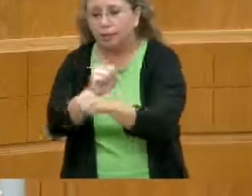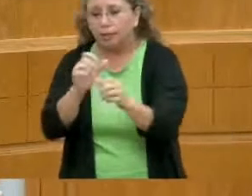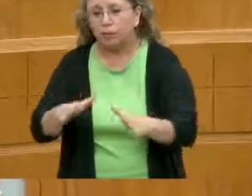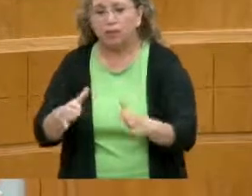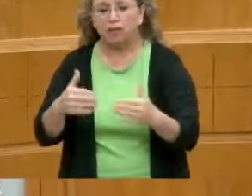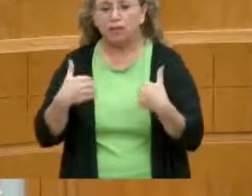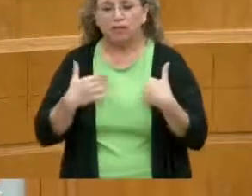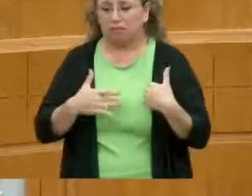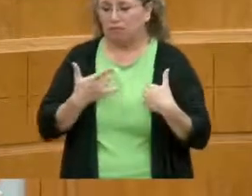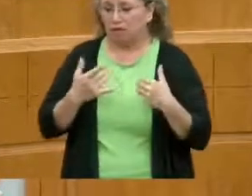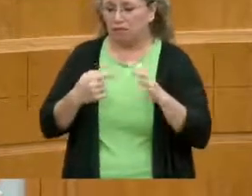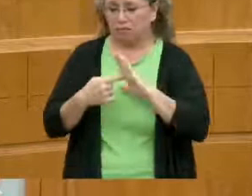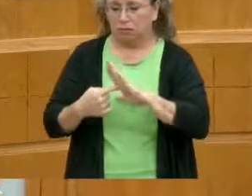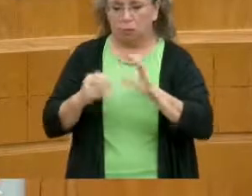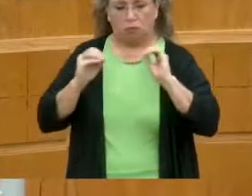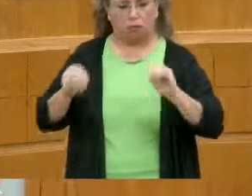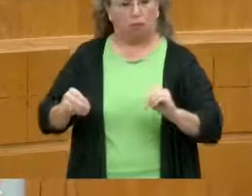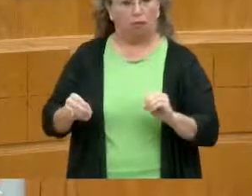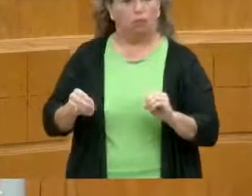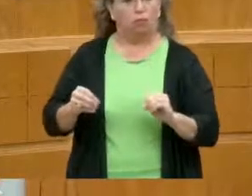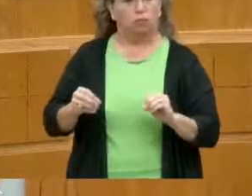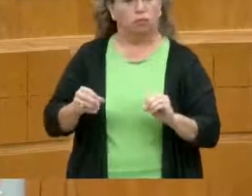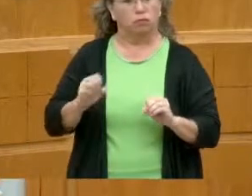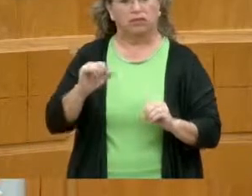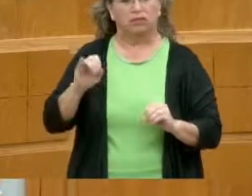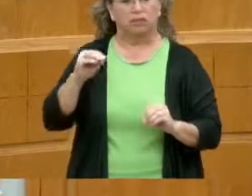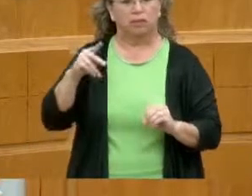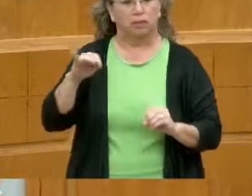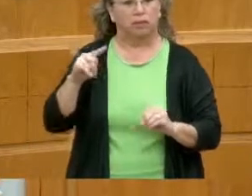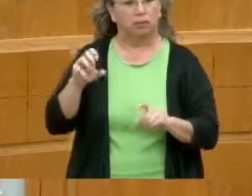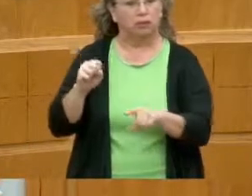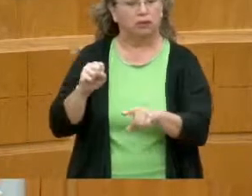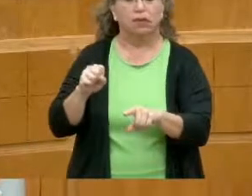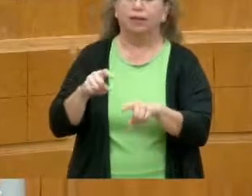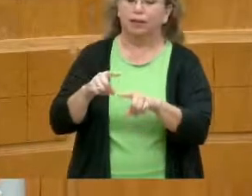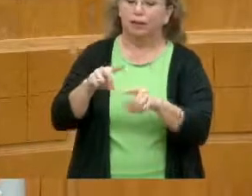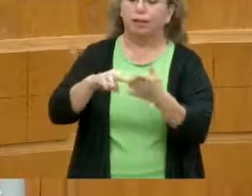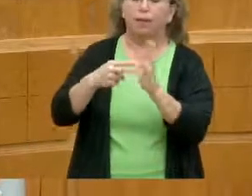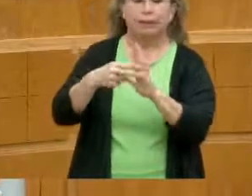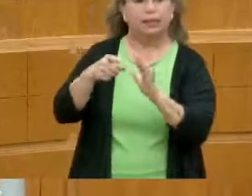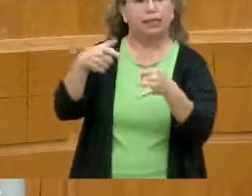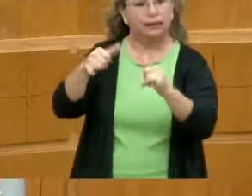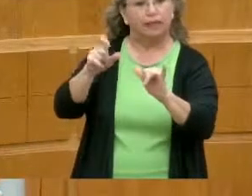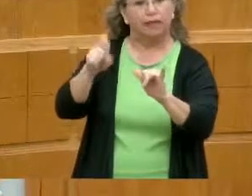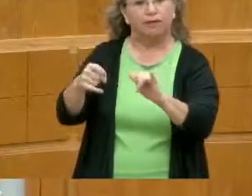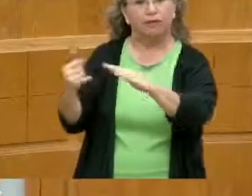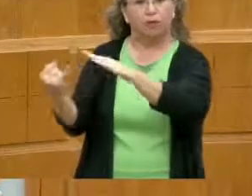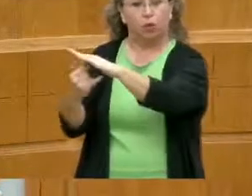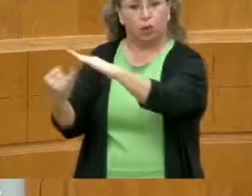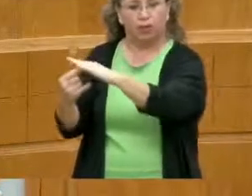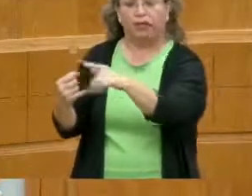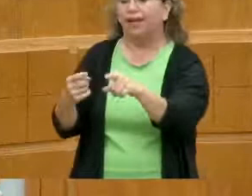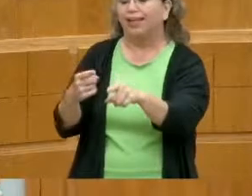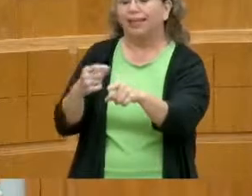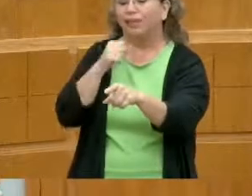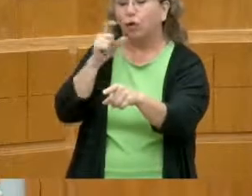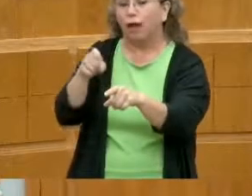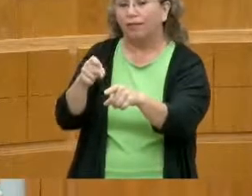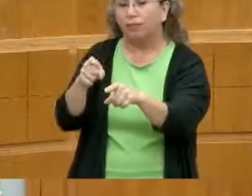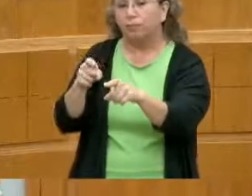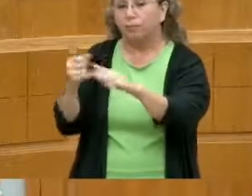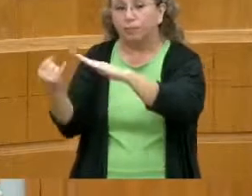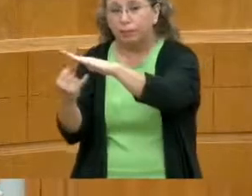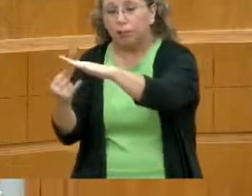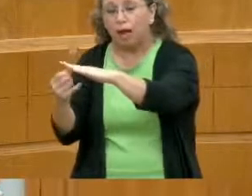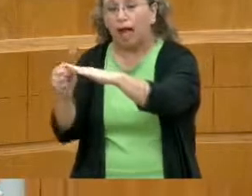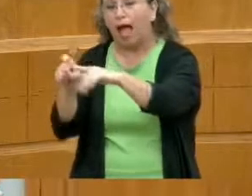of them. They still have to be quarantined, and so all of those protocols still have to be followed. They do not have to be quarantined as long as symptomatic.